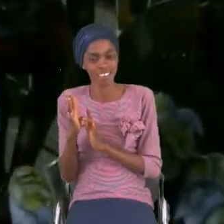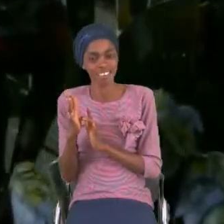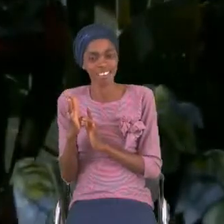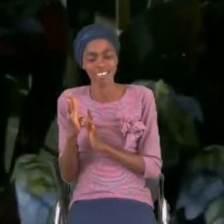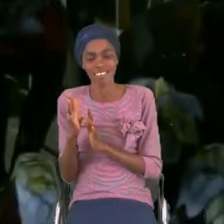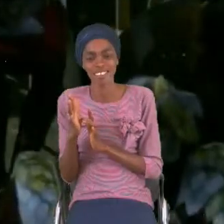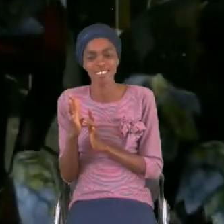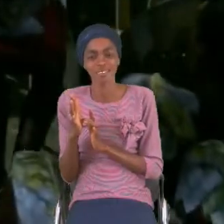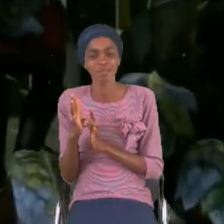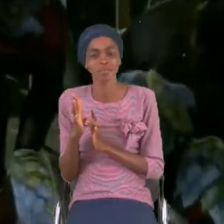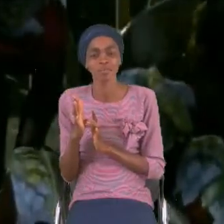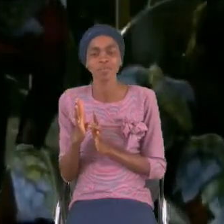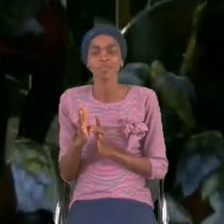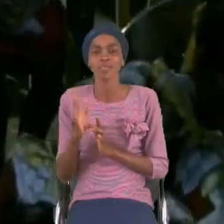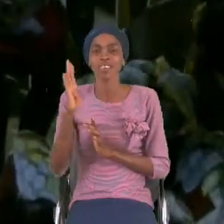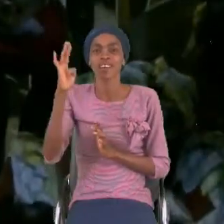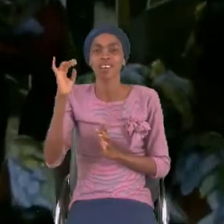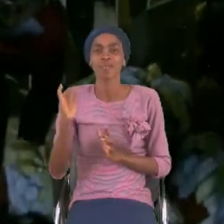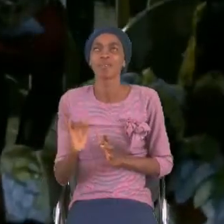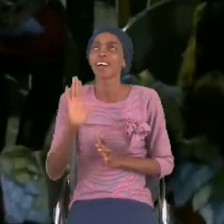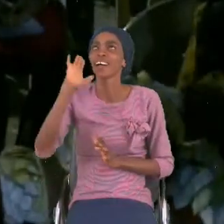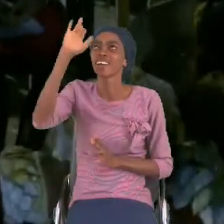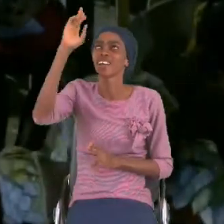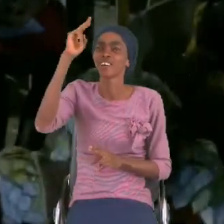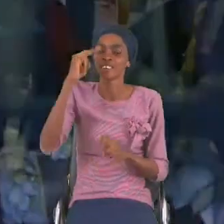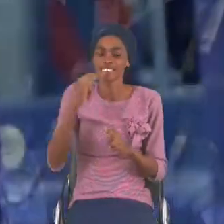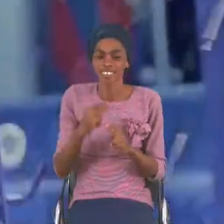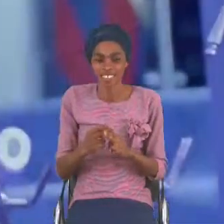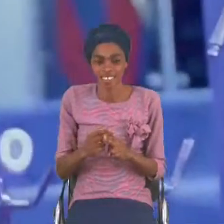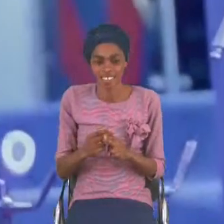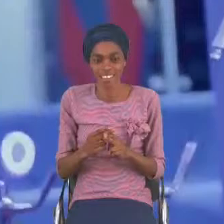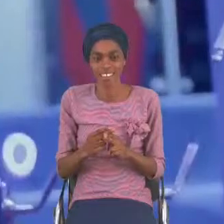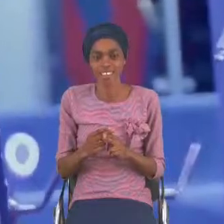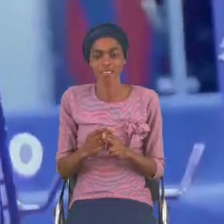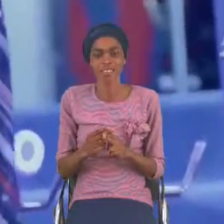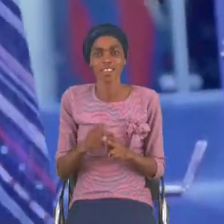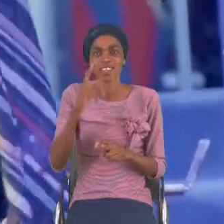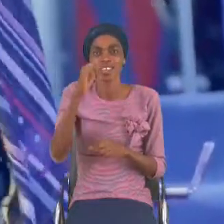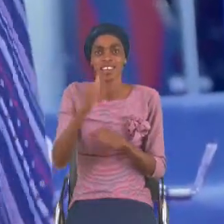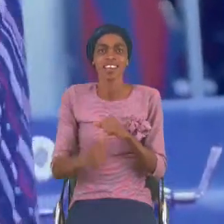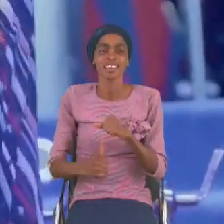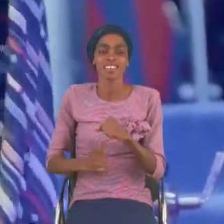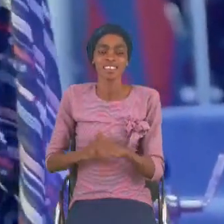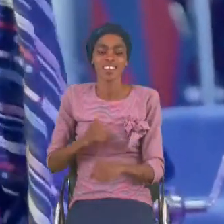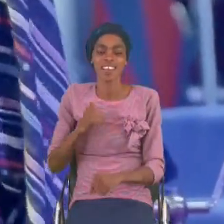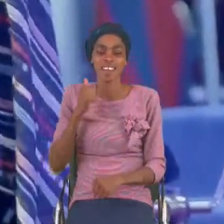Jesus, by your name, by your name, established,